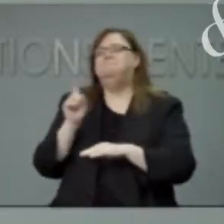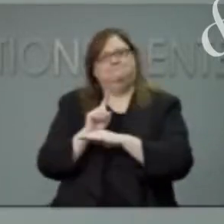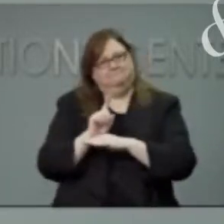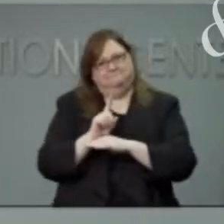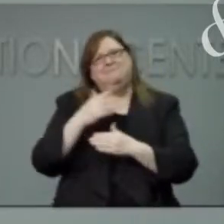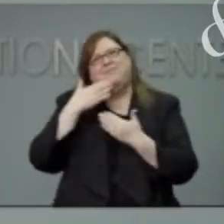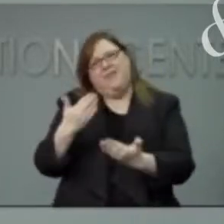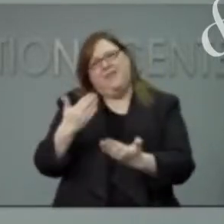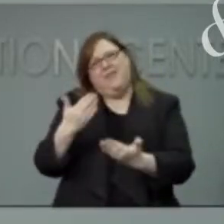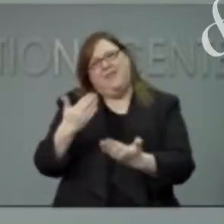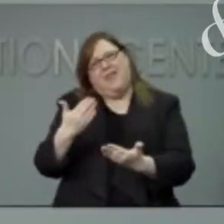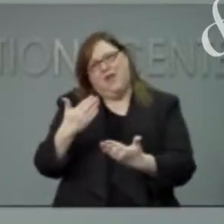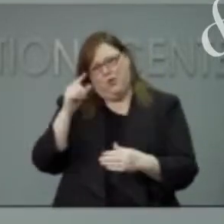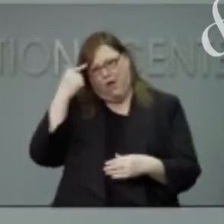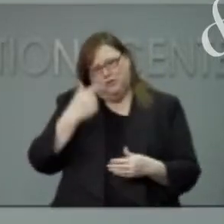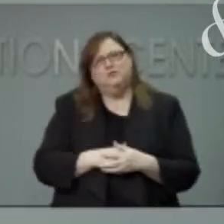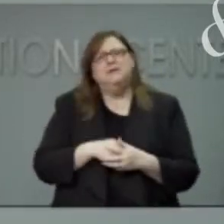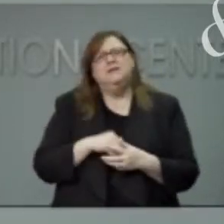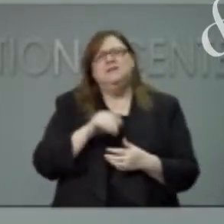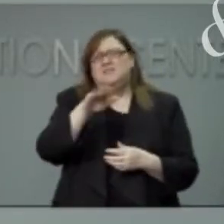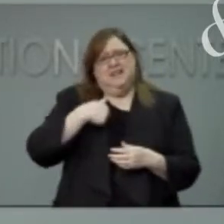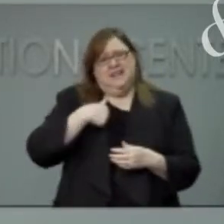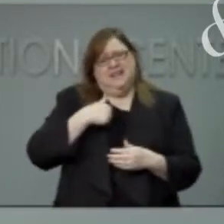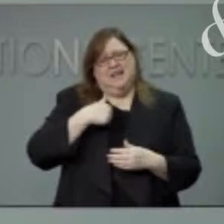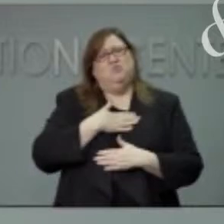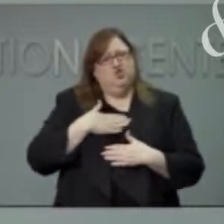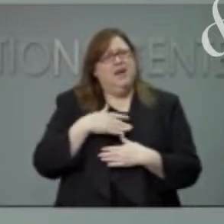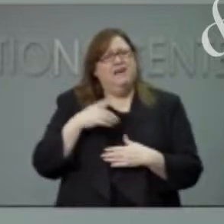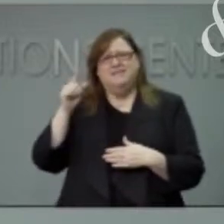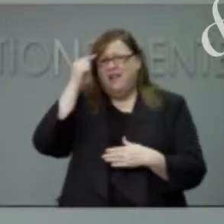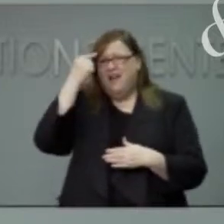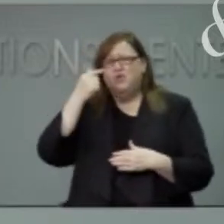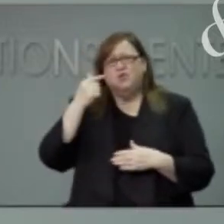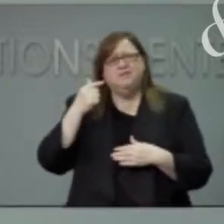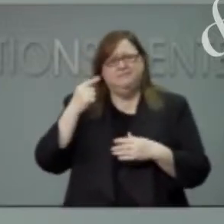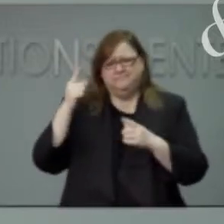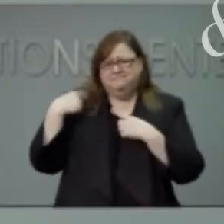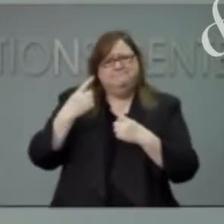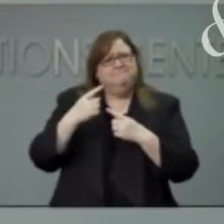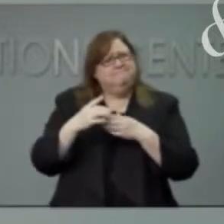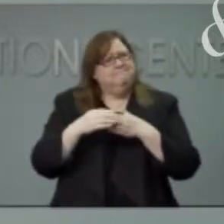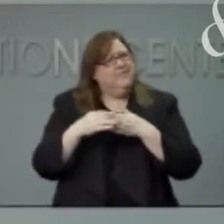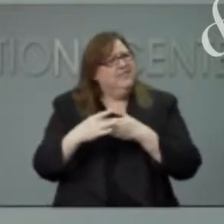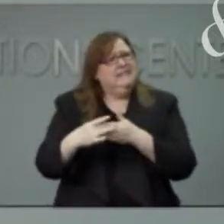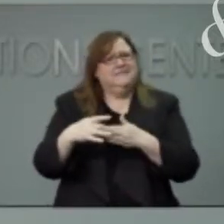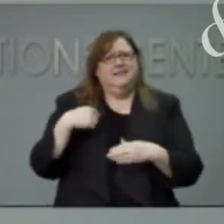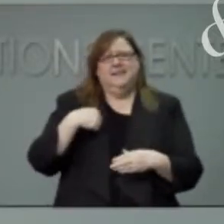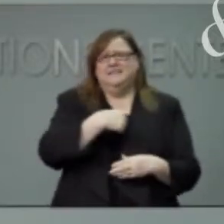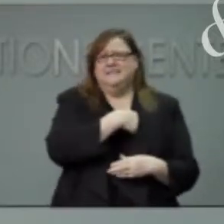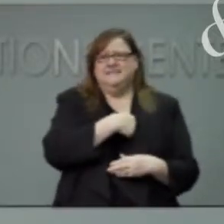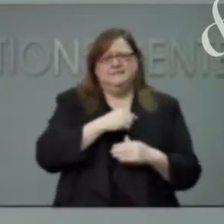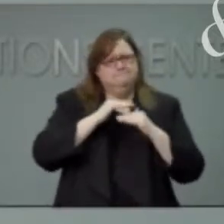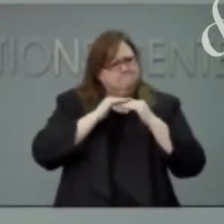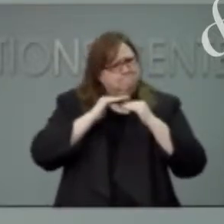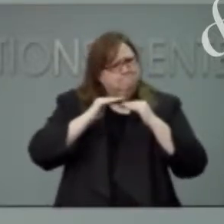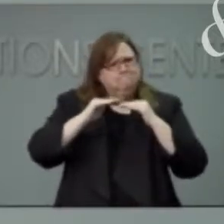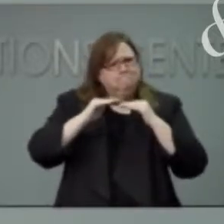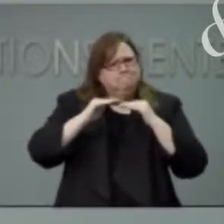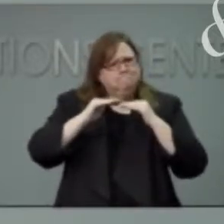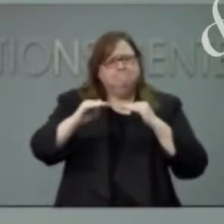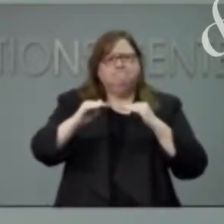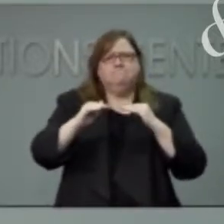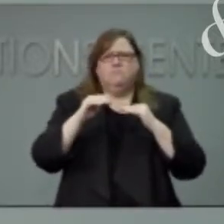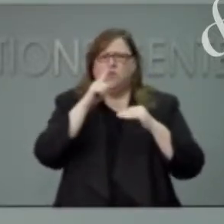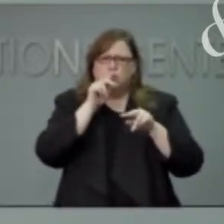Thank you, Governor. I appreciate your steadfast leadership. Your measured approach based on the science and data